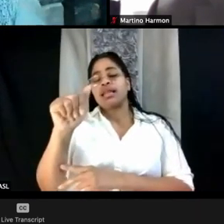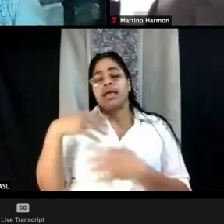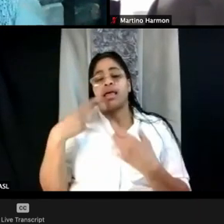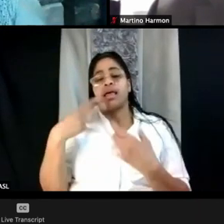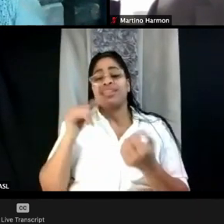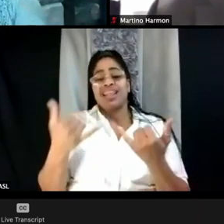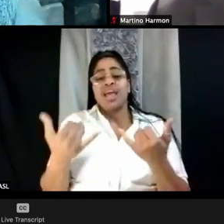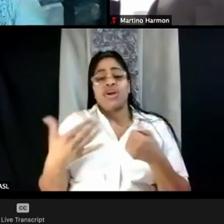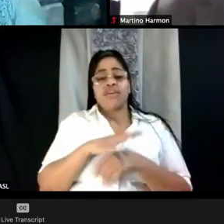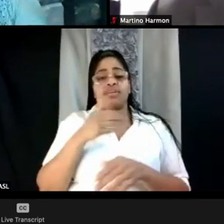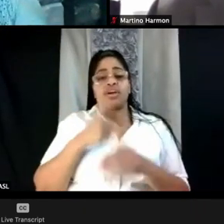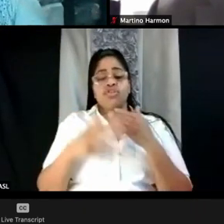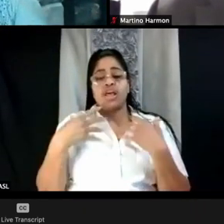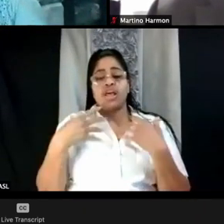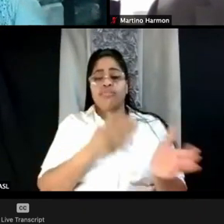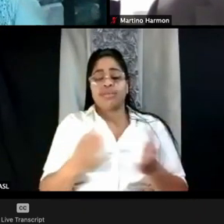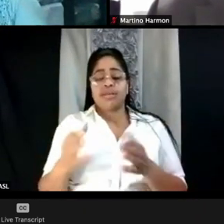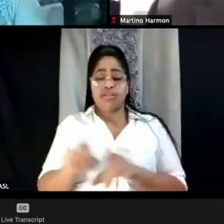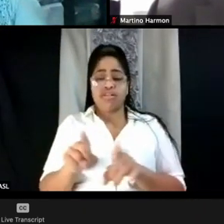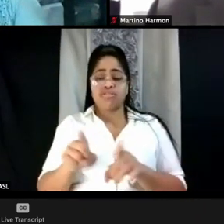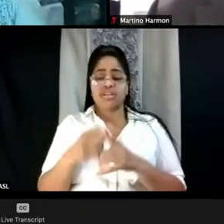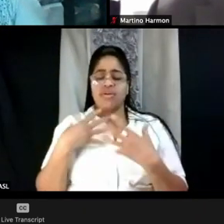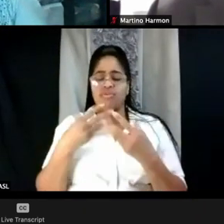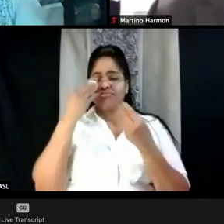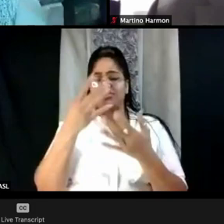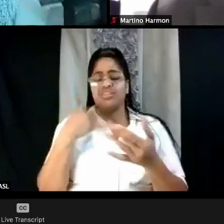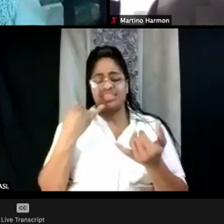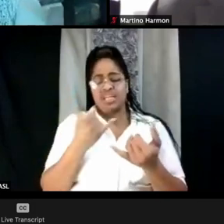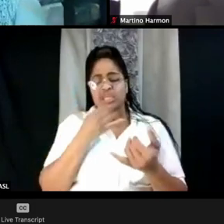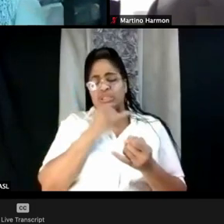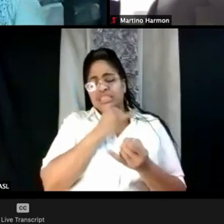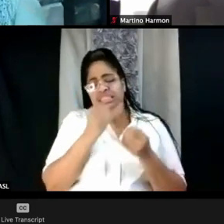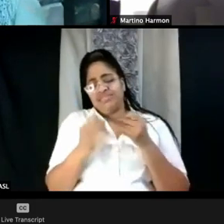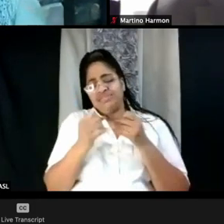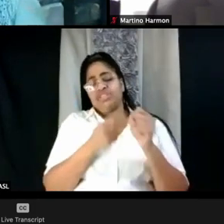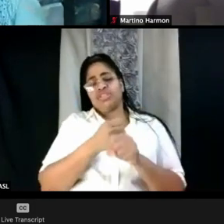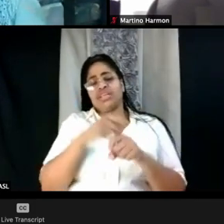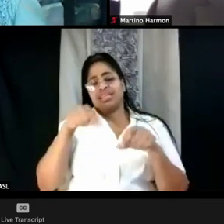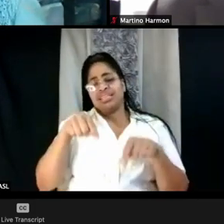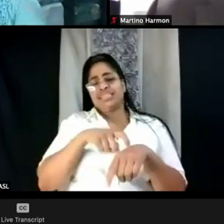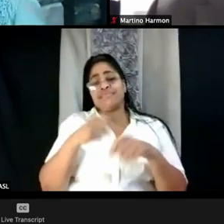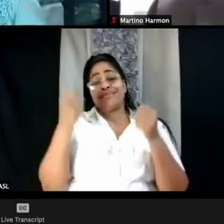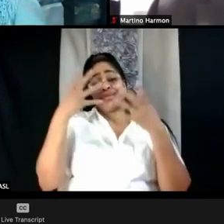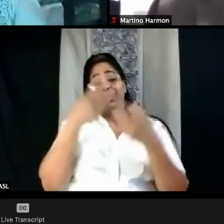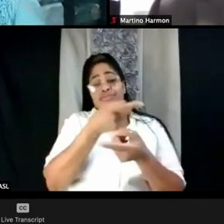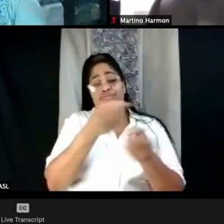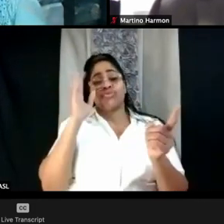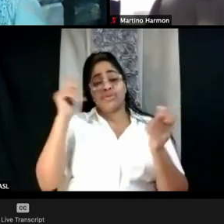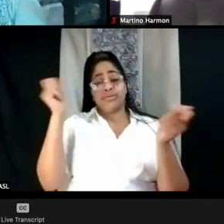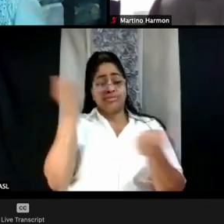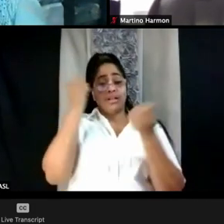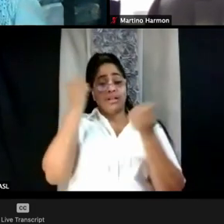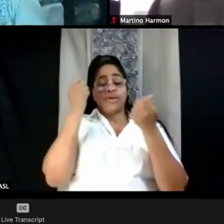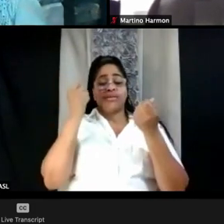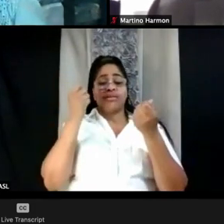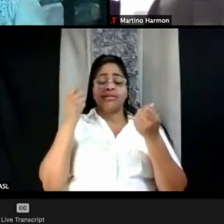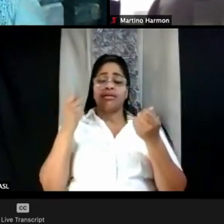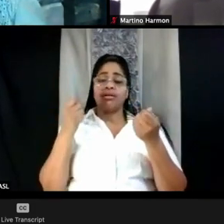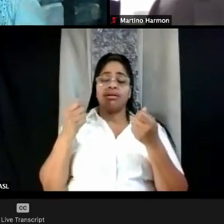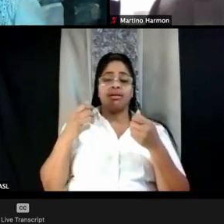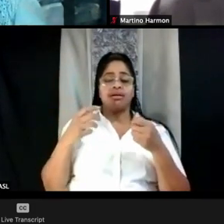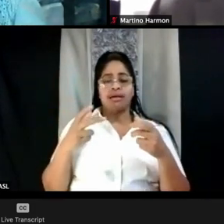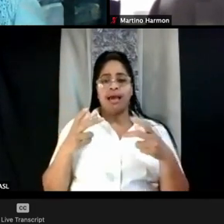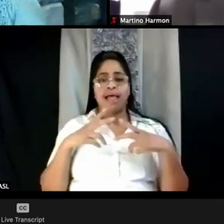Finally, I want to acknowledge that we are nearing the end of the year, and this is a time when many of you will be celebrating holidays or